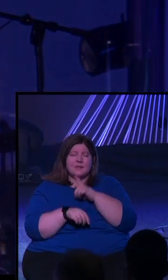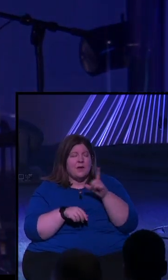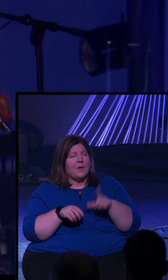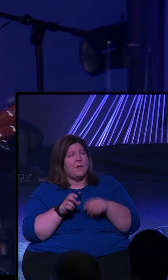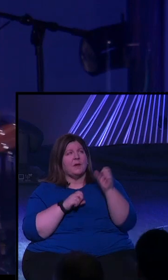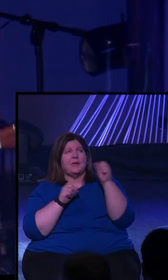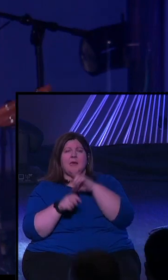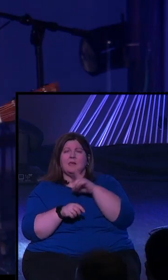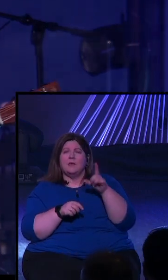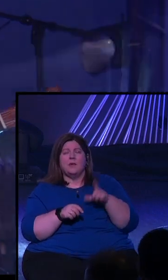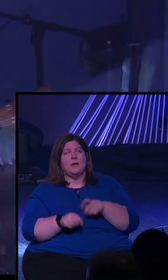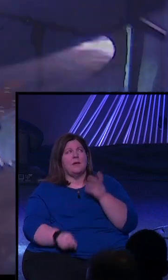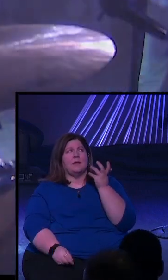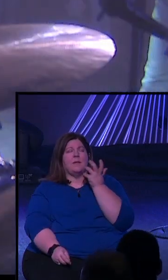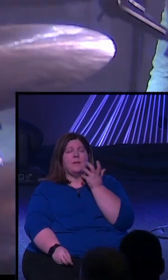yes,